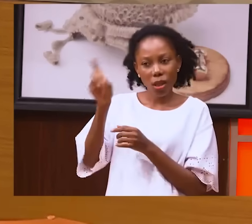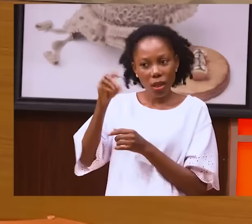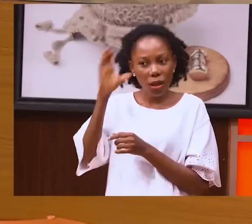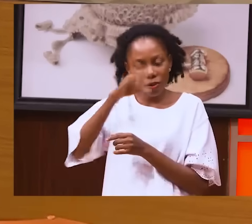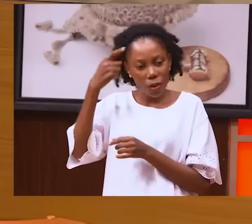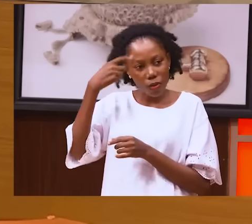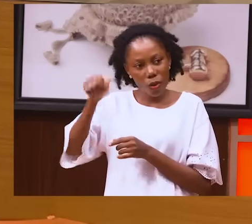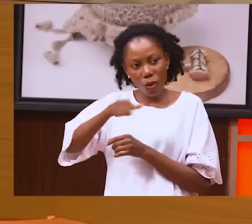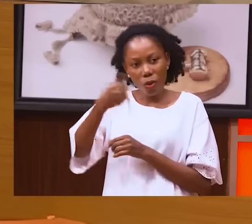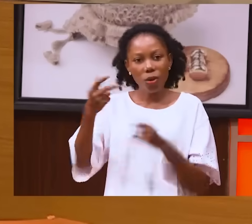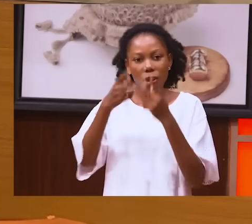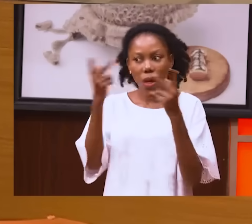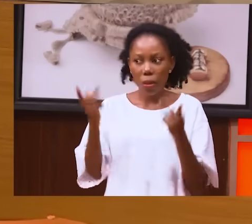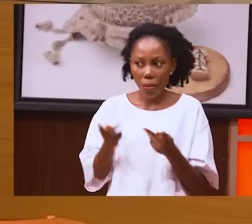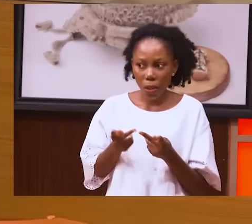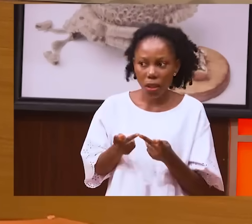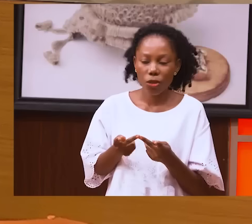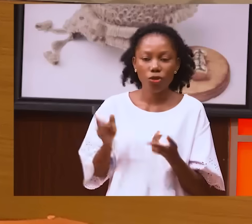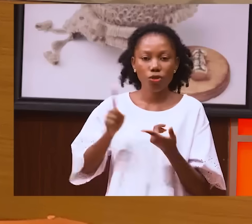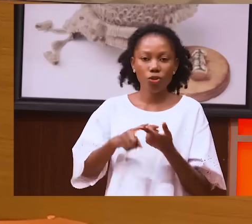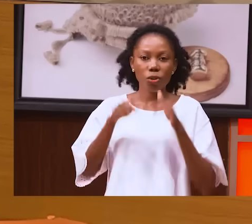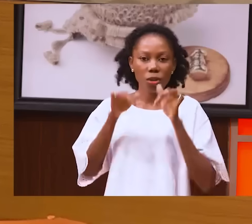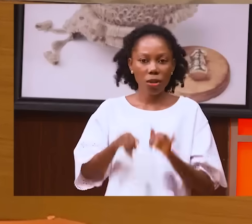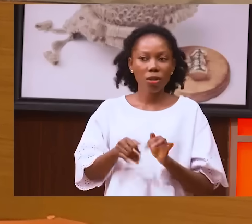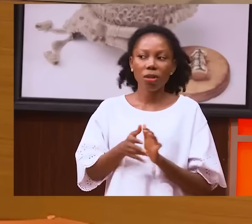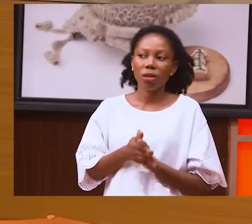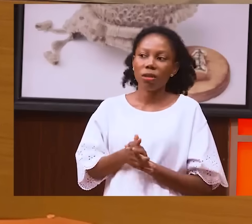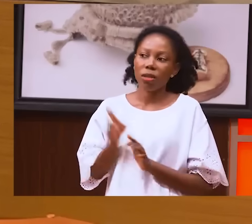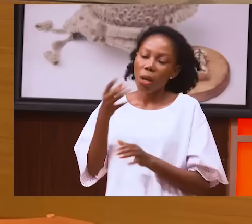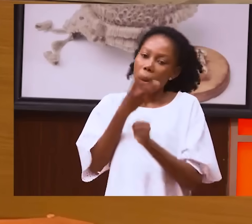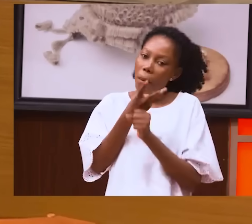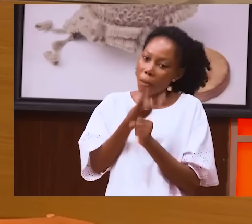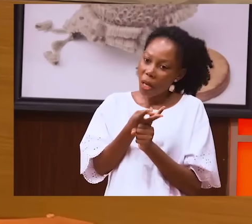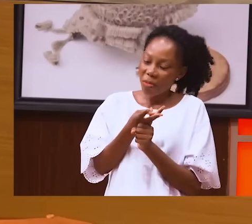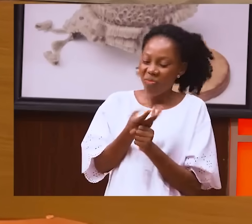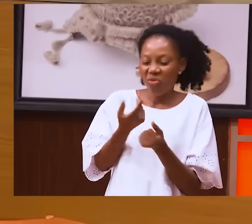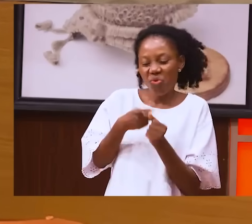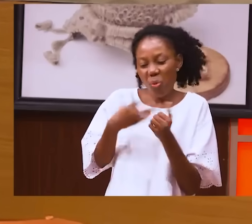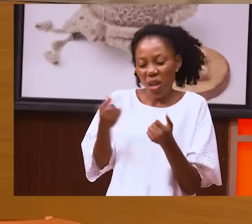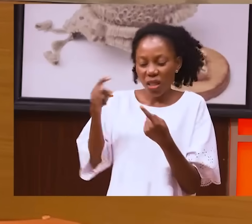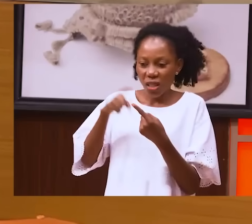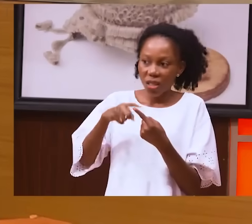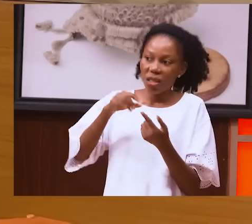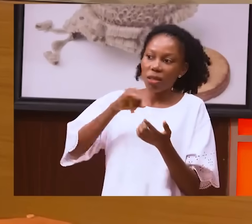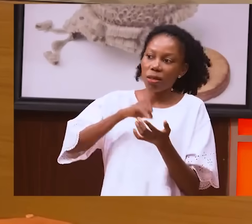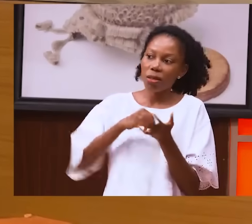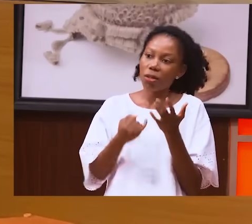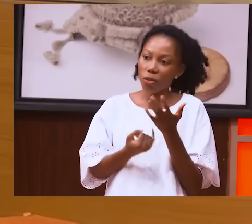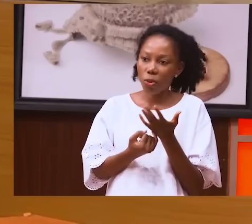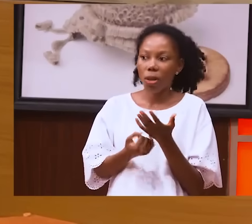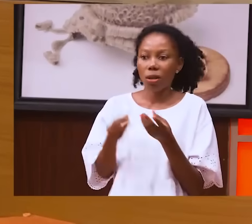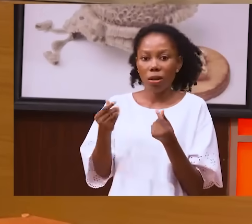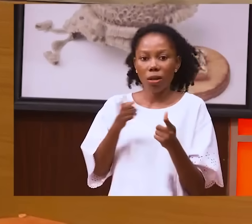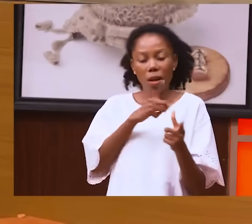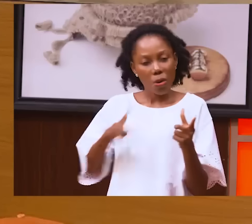So I now beg him he should give me from now to next month, being February. He said, okay, let you go and think about it